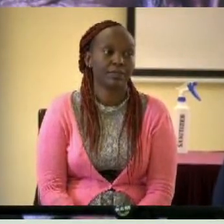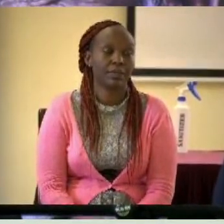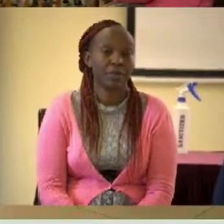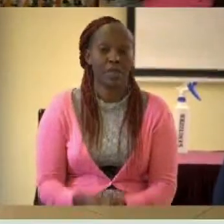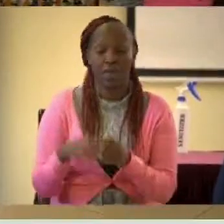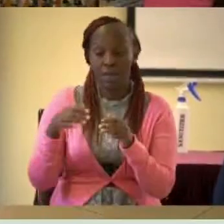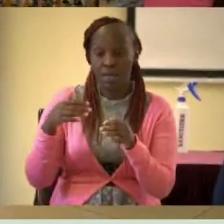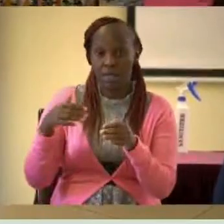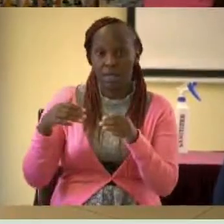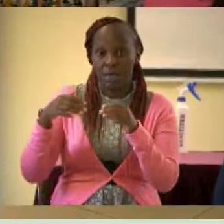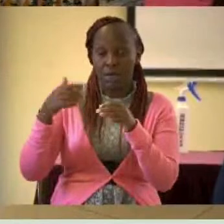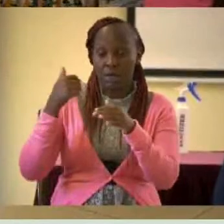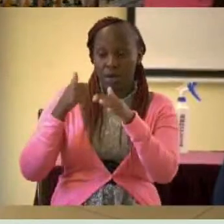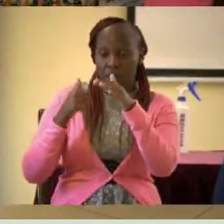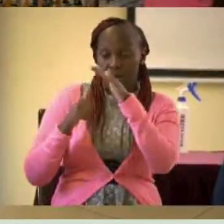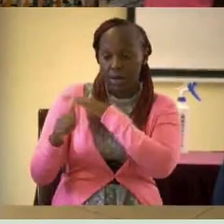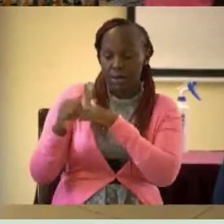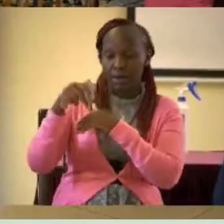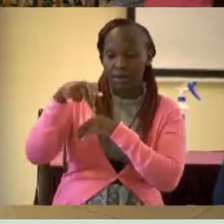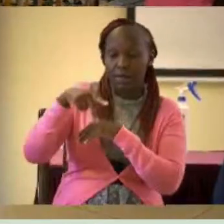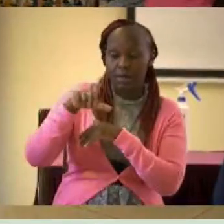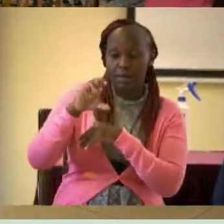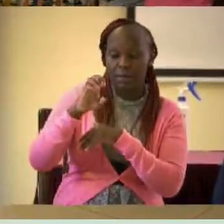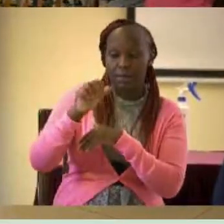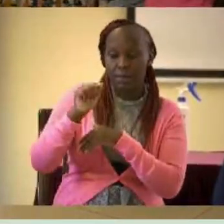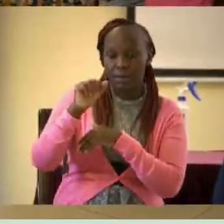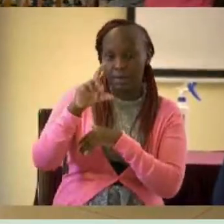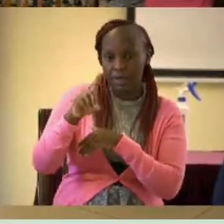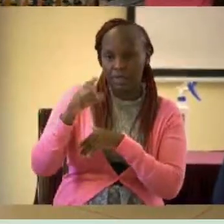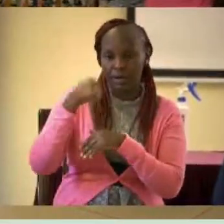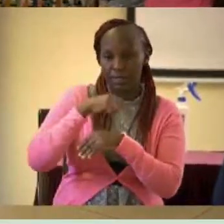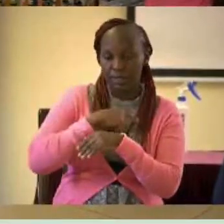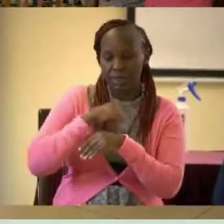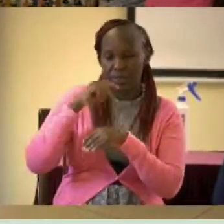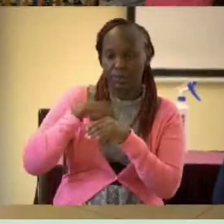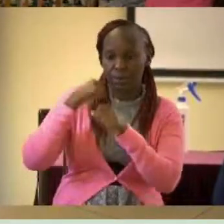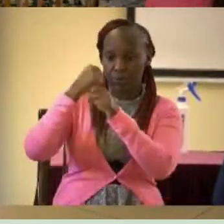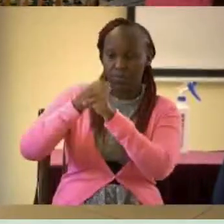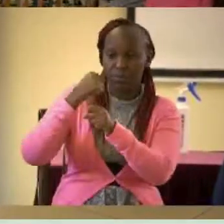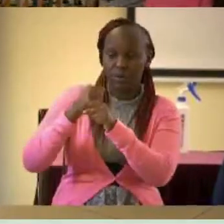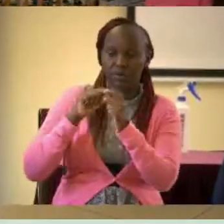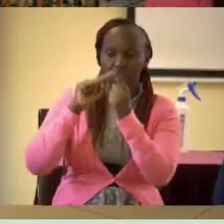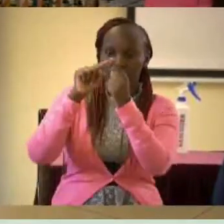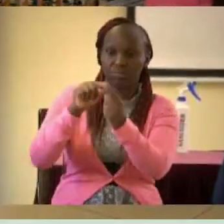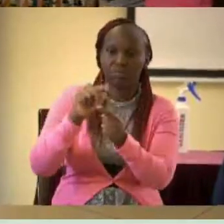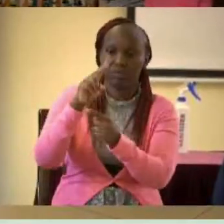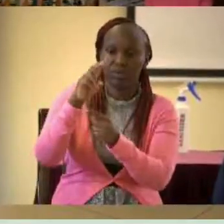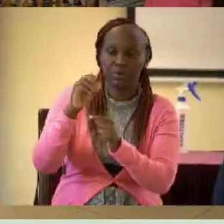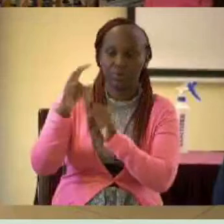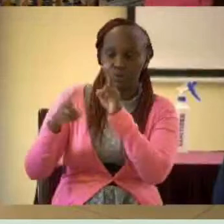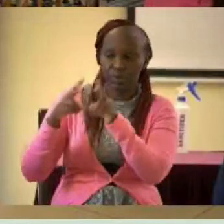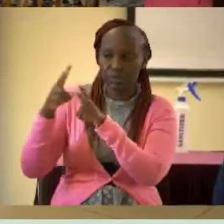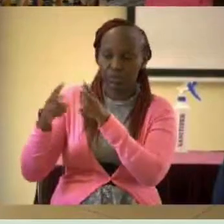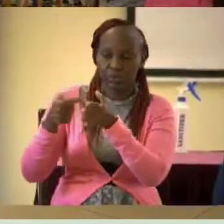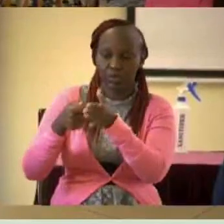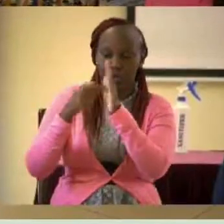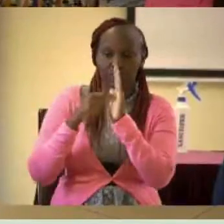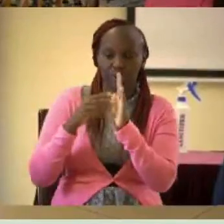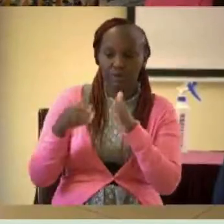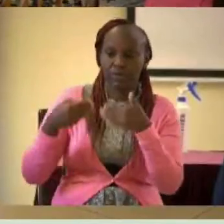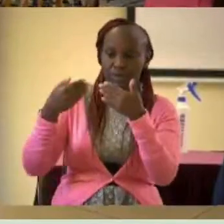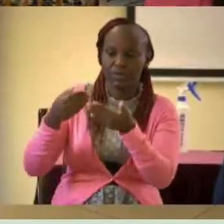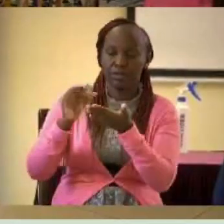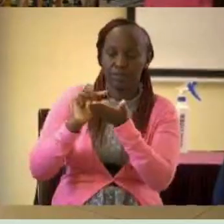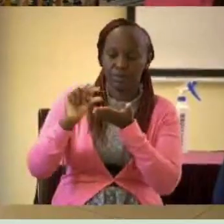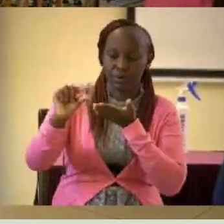component under the plead is supposed to run up to 2022, and we are required to give grants